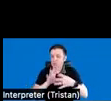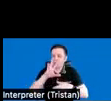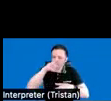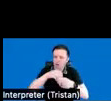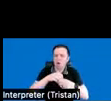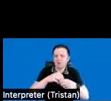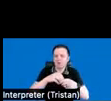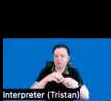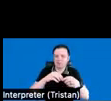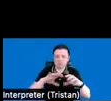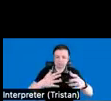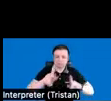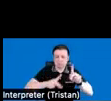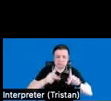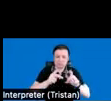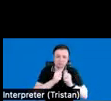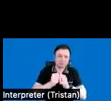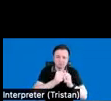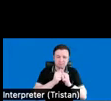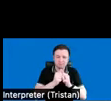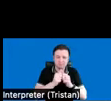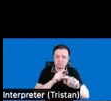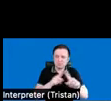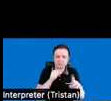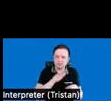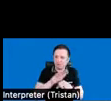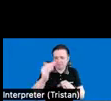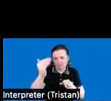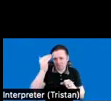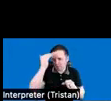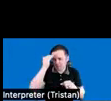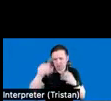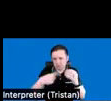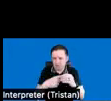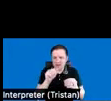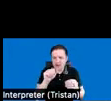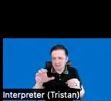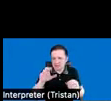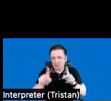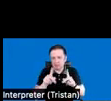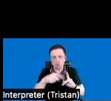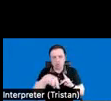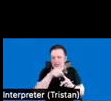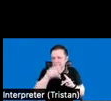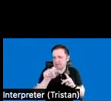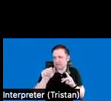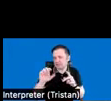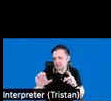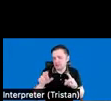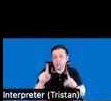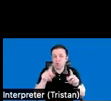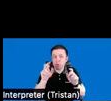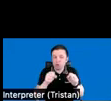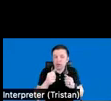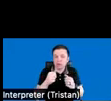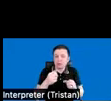society. Yet, there is lack of knowledge about AAC and people who use AAC and who can benefit from AAC. This concerns